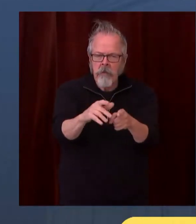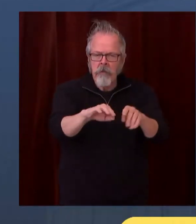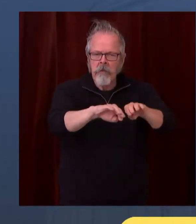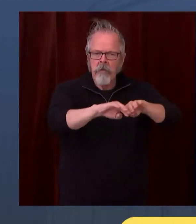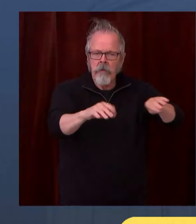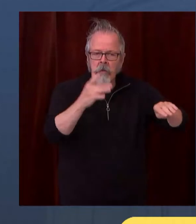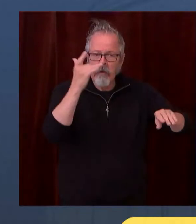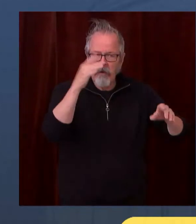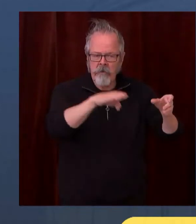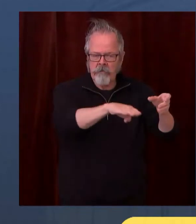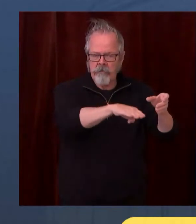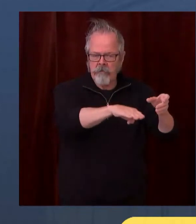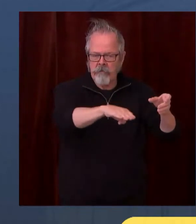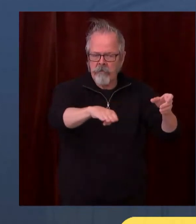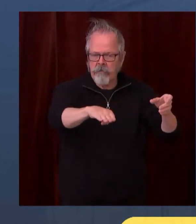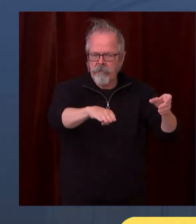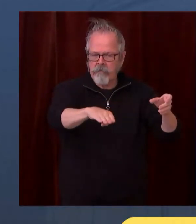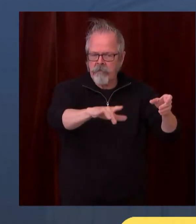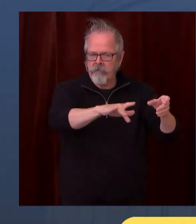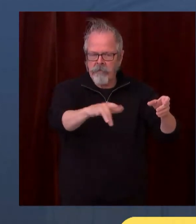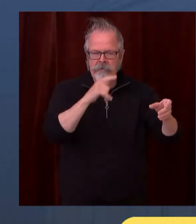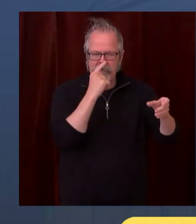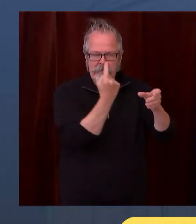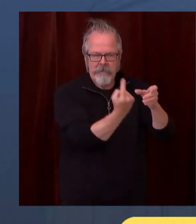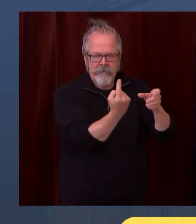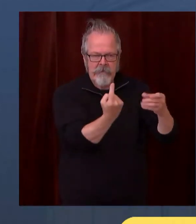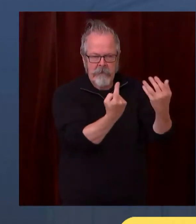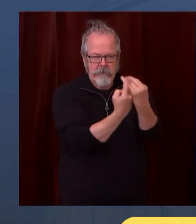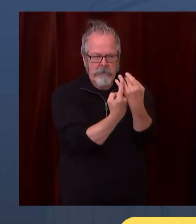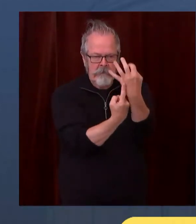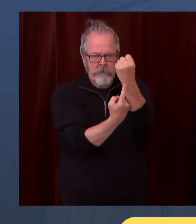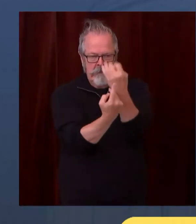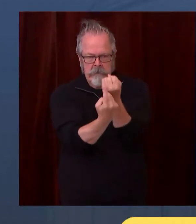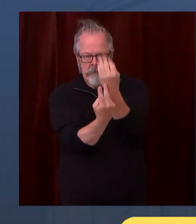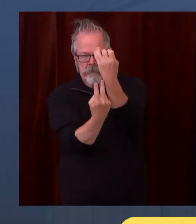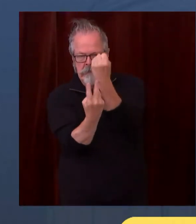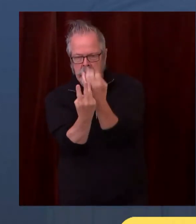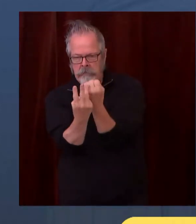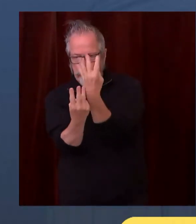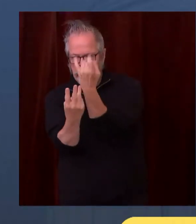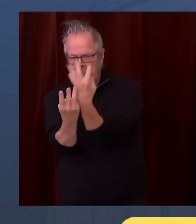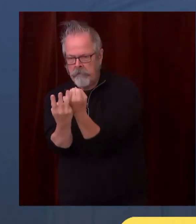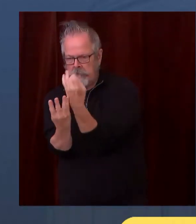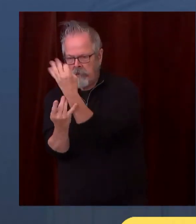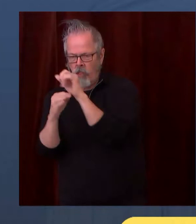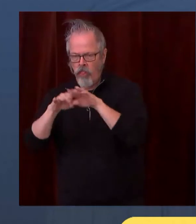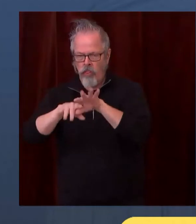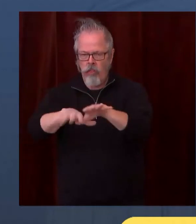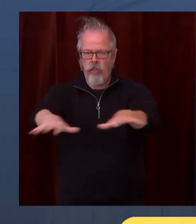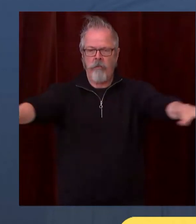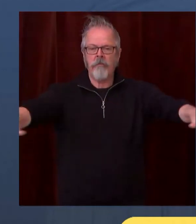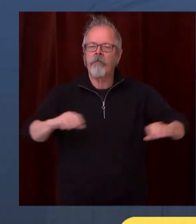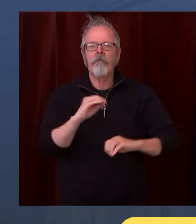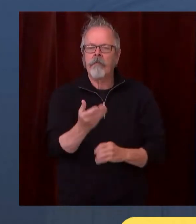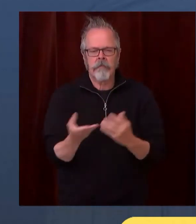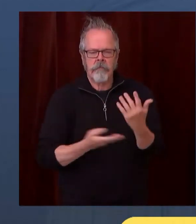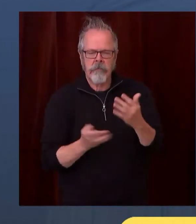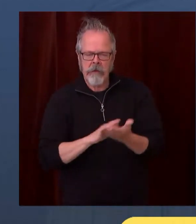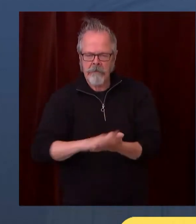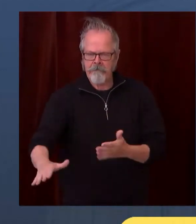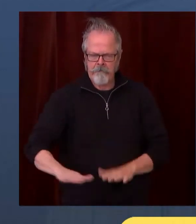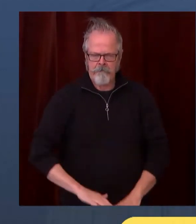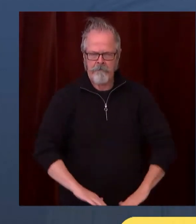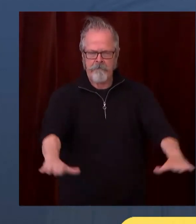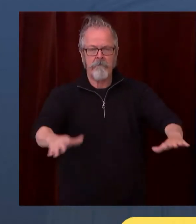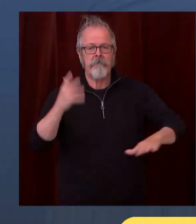Finally, early this week, I was proud to join Attorney General Bob Ferguson to announce Washington State is again leading the nation